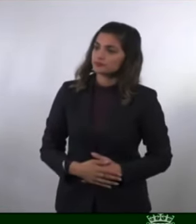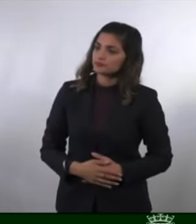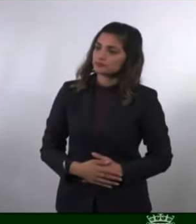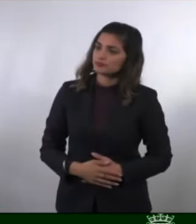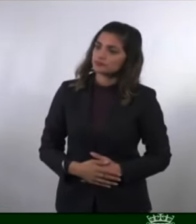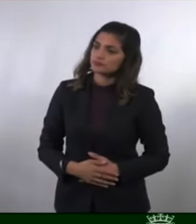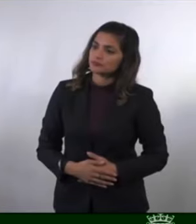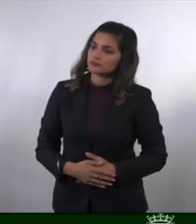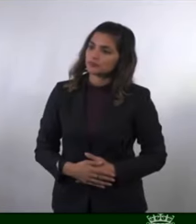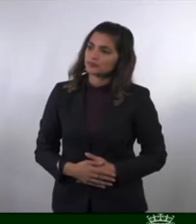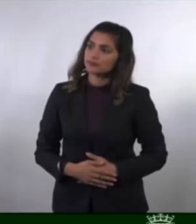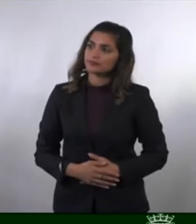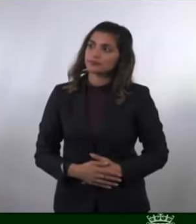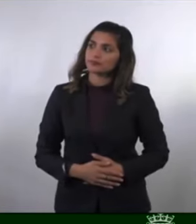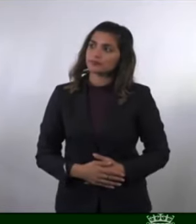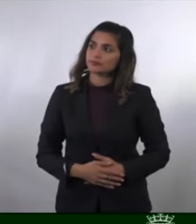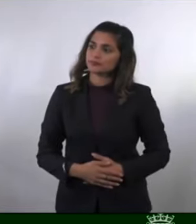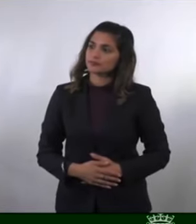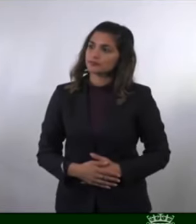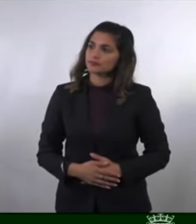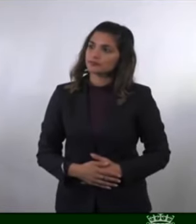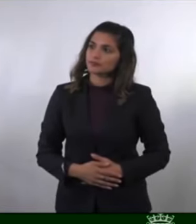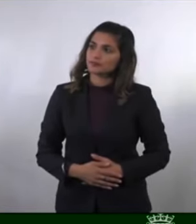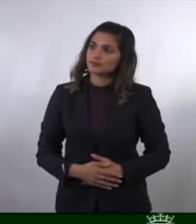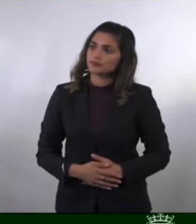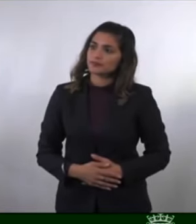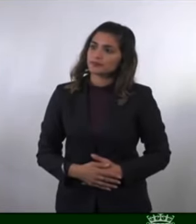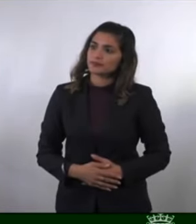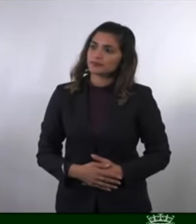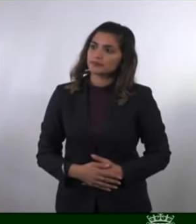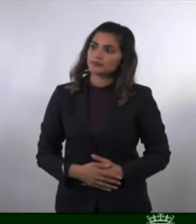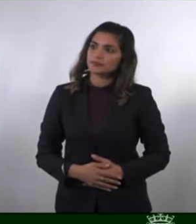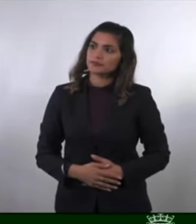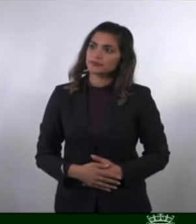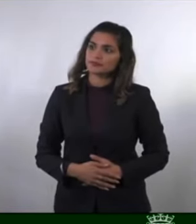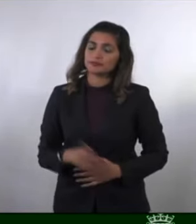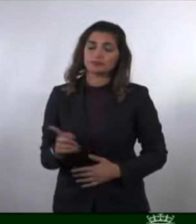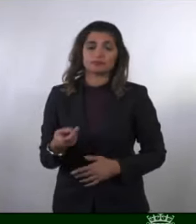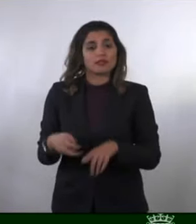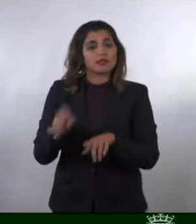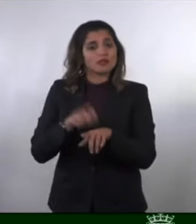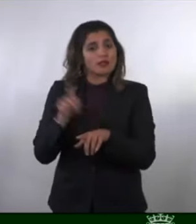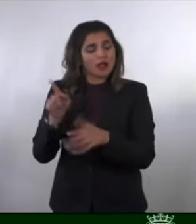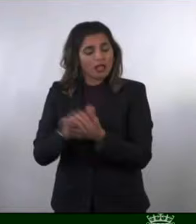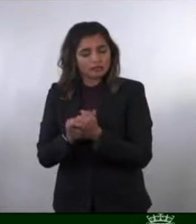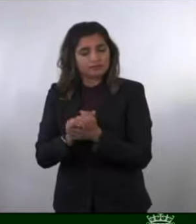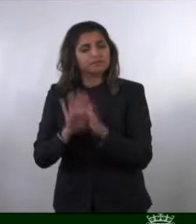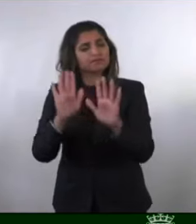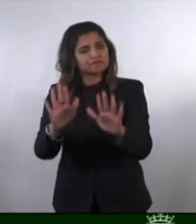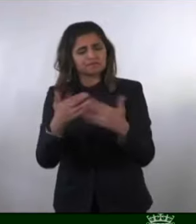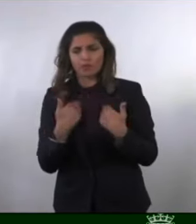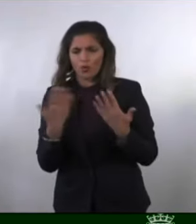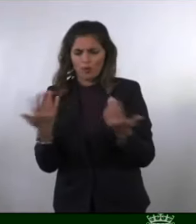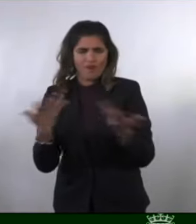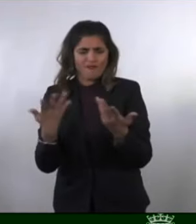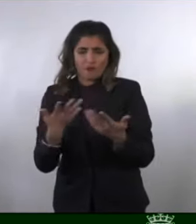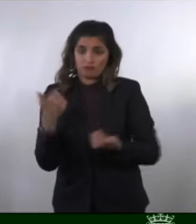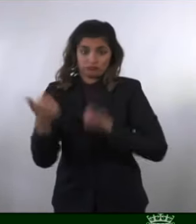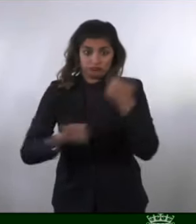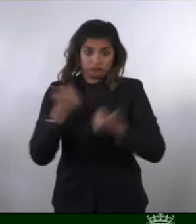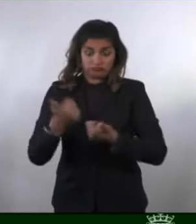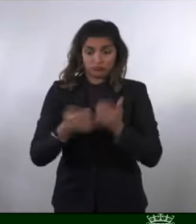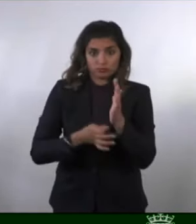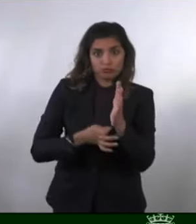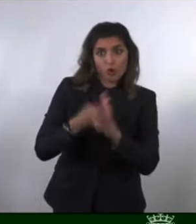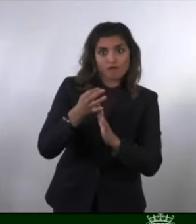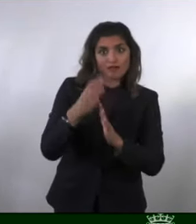Stephen Farry. Thank you, Mr. Speaker. I welcome the progress that has been made on a coordinated approach across the 4 countries